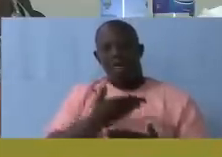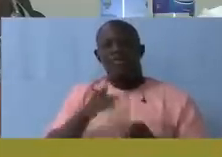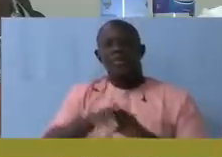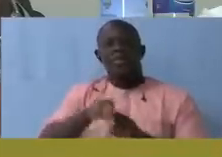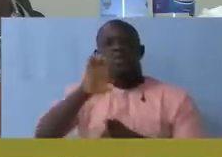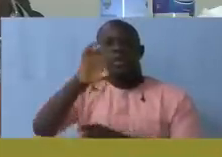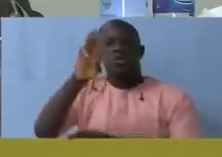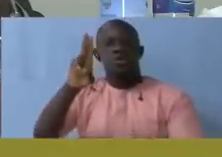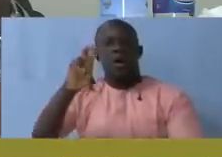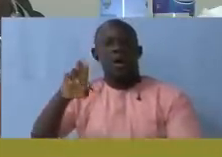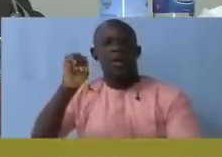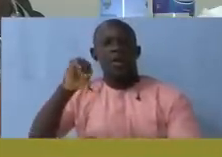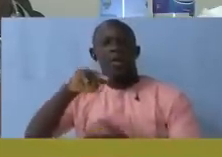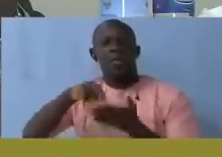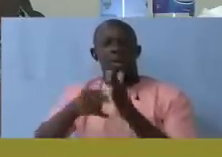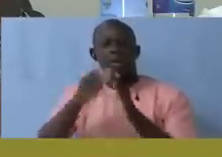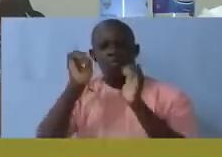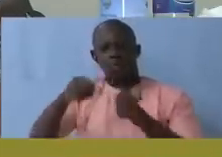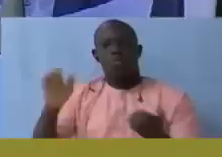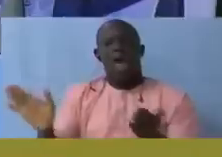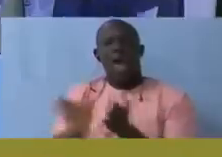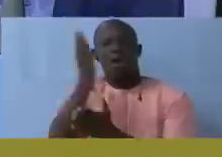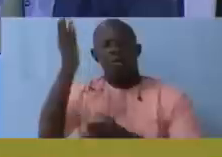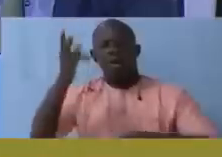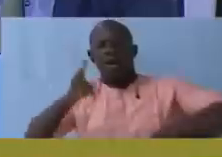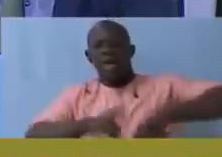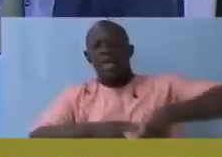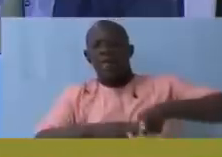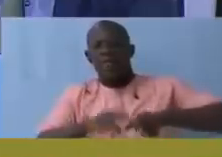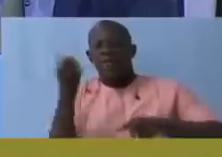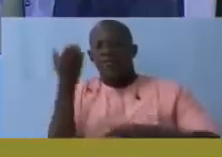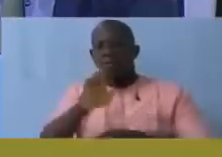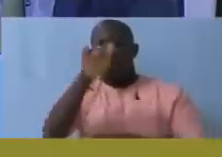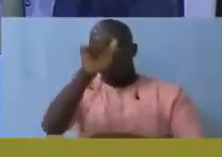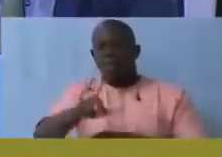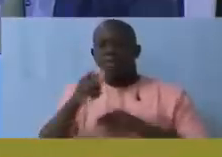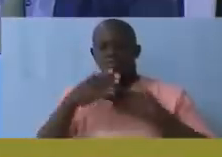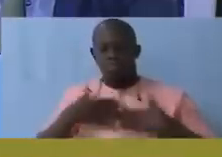Banjul? Who was right? Well, the protesters were